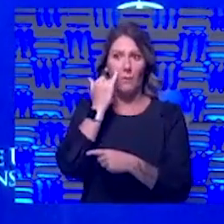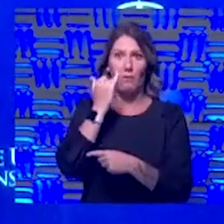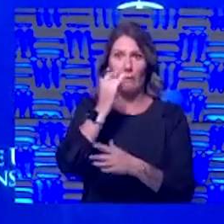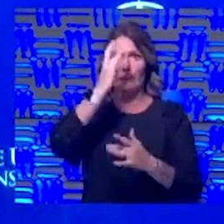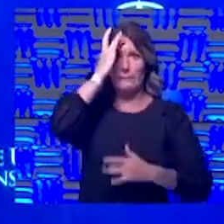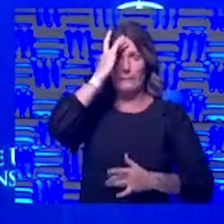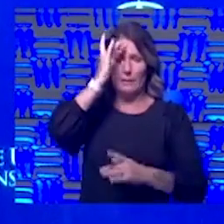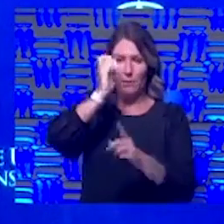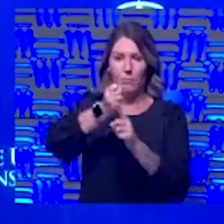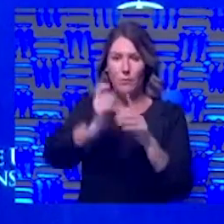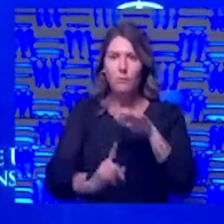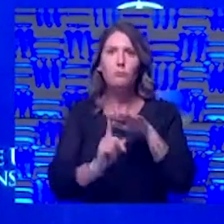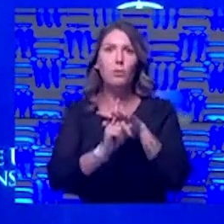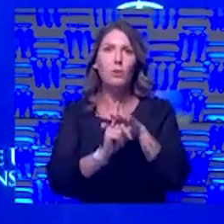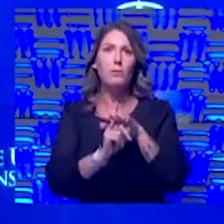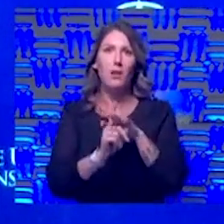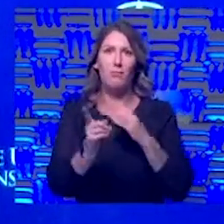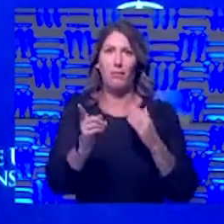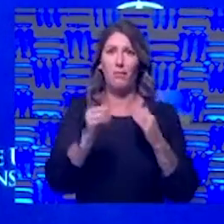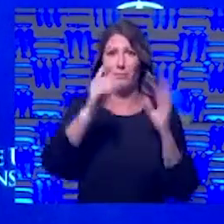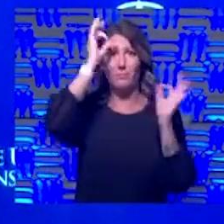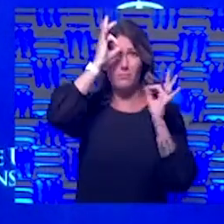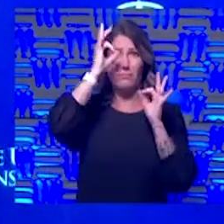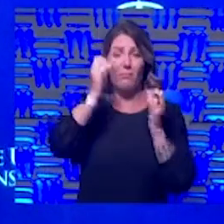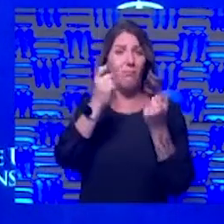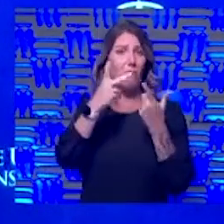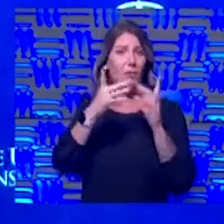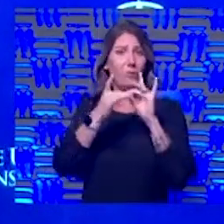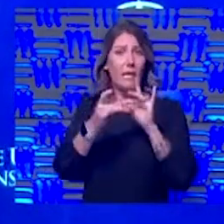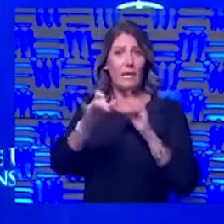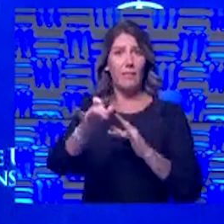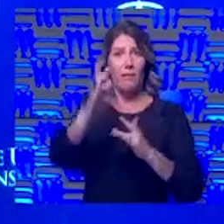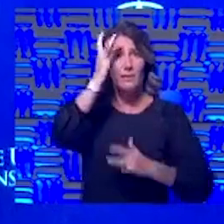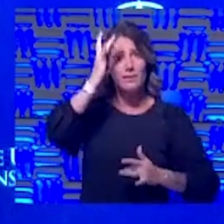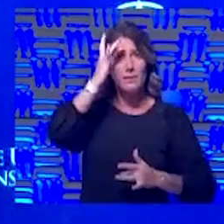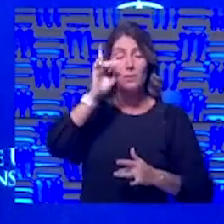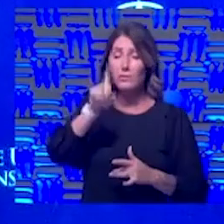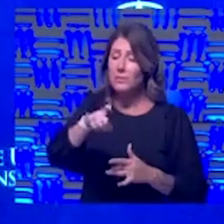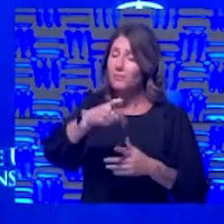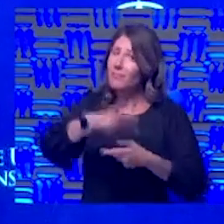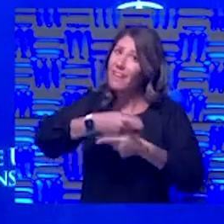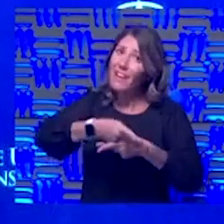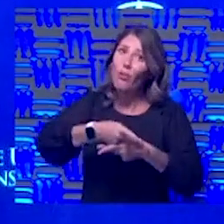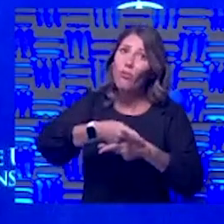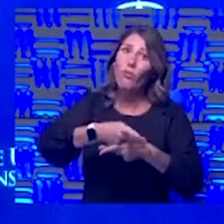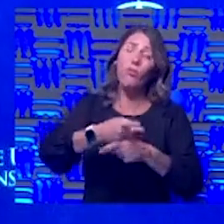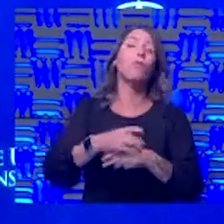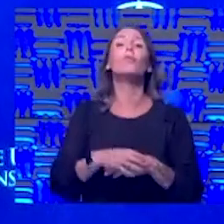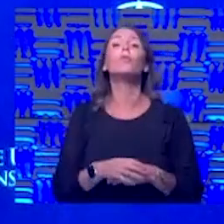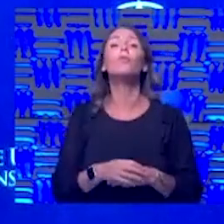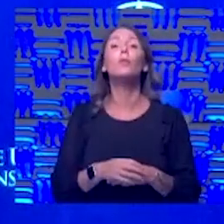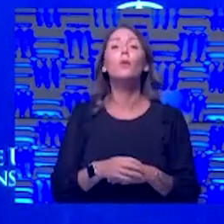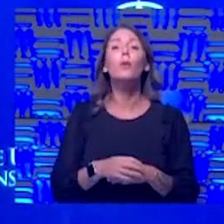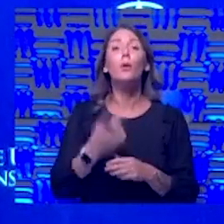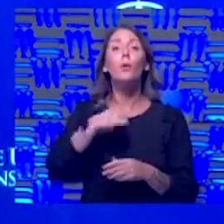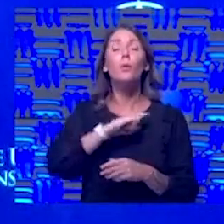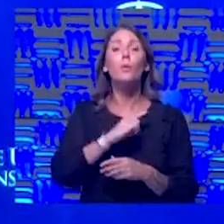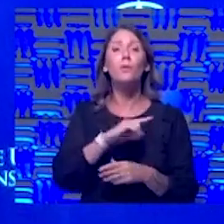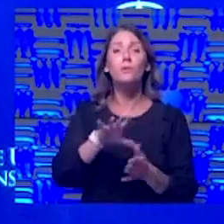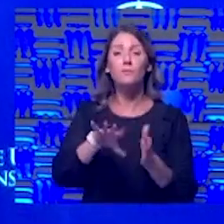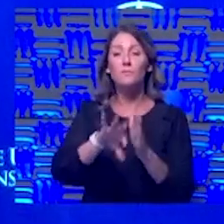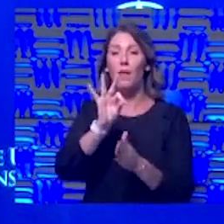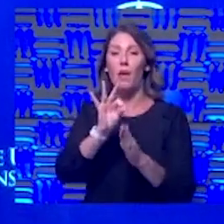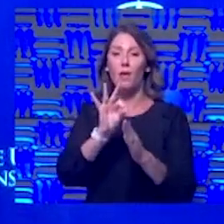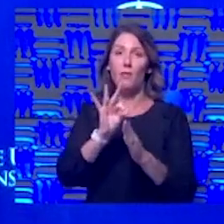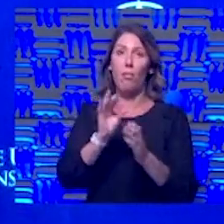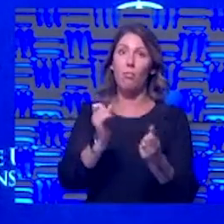right. And you don't know if what you're going to do is going to help or not help. And that's what I think we have to be careful with. And I think because we've found a couple of major